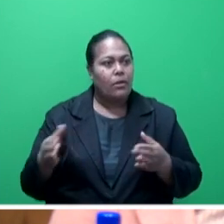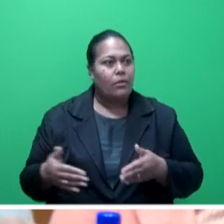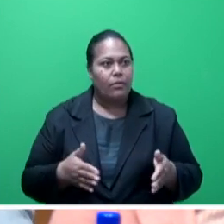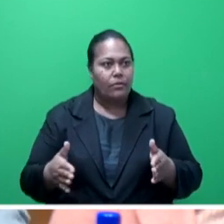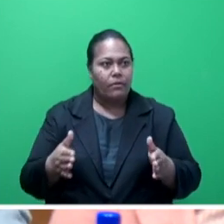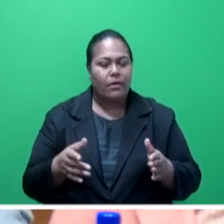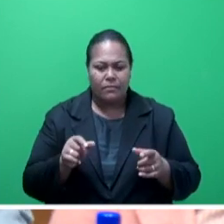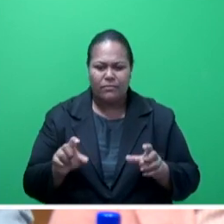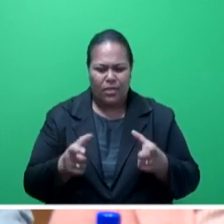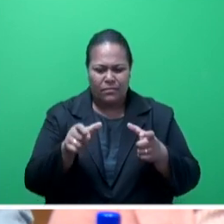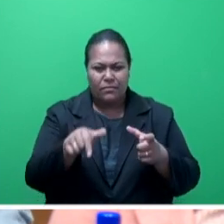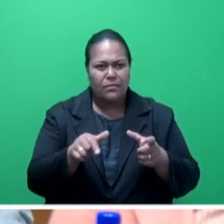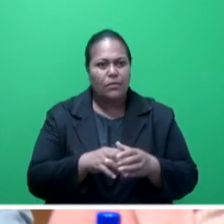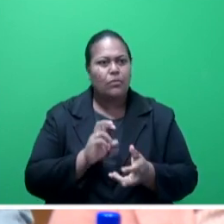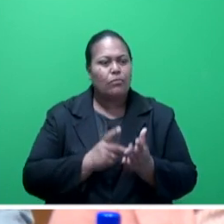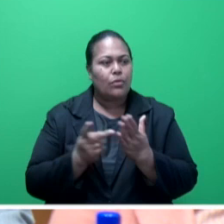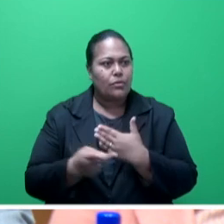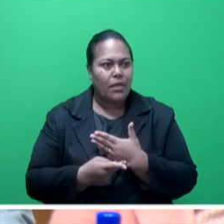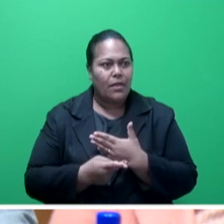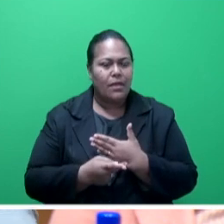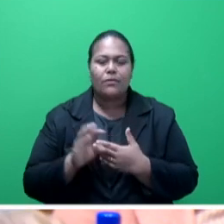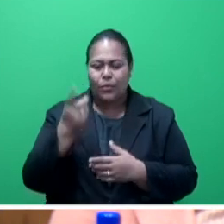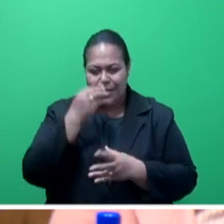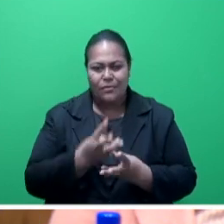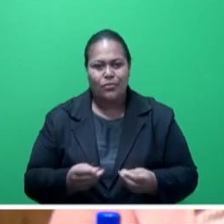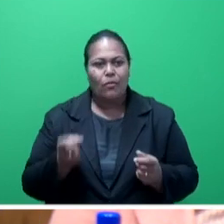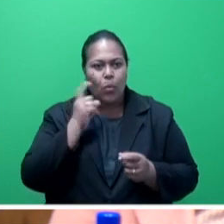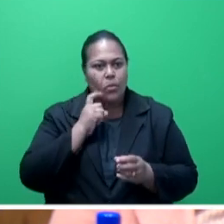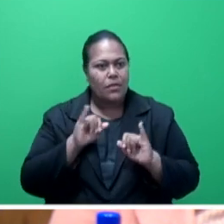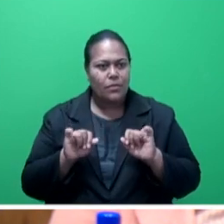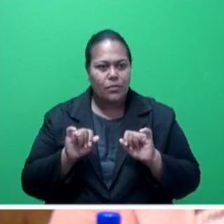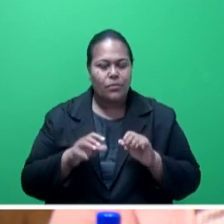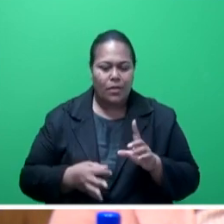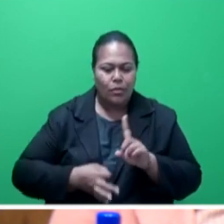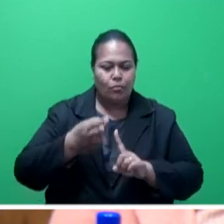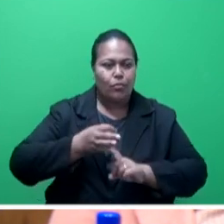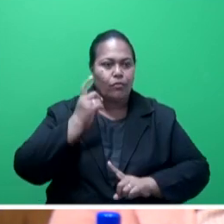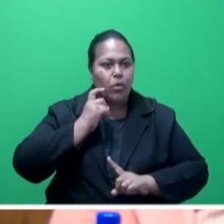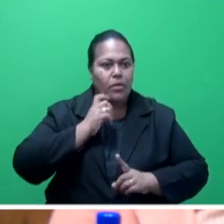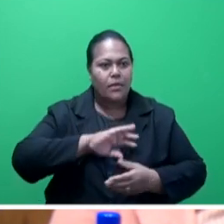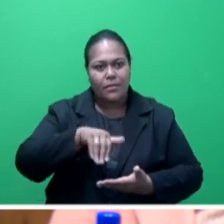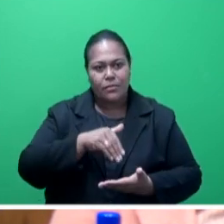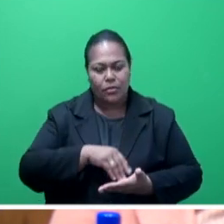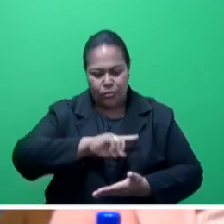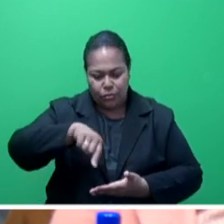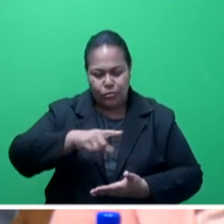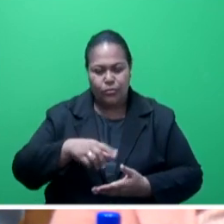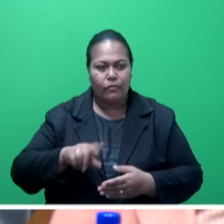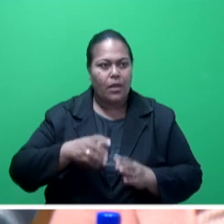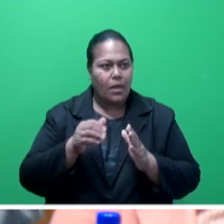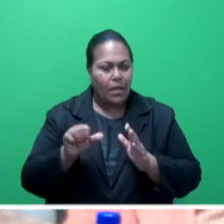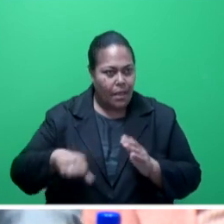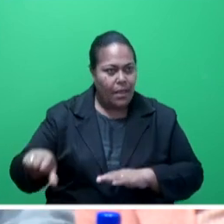water challenges and to support sustainable growth and development in the greater Suva area. This scheme will provide an additional 40